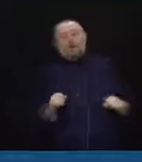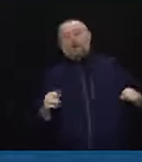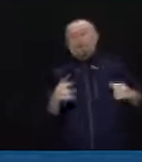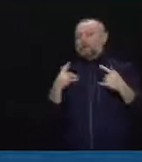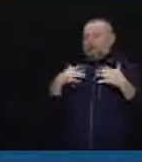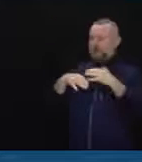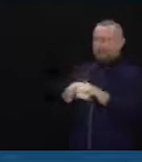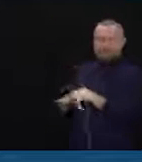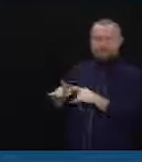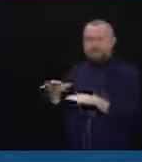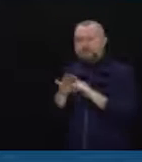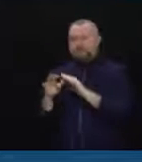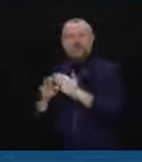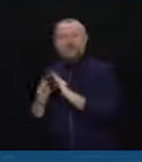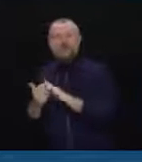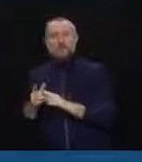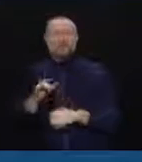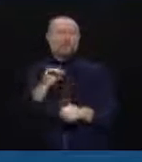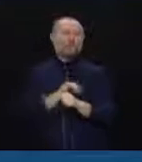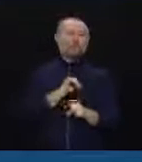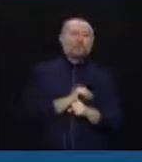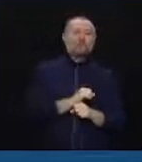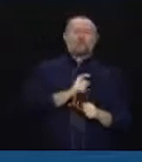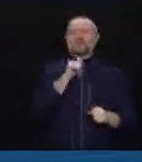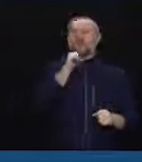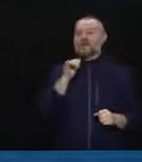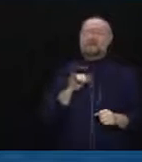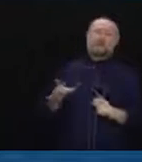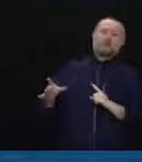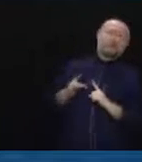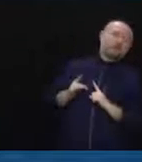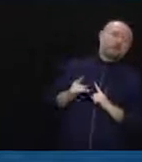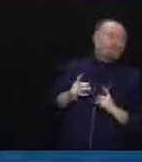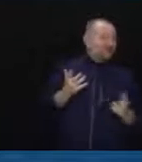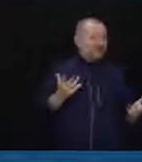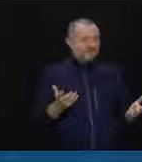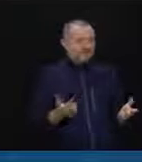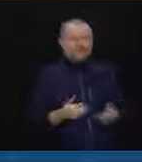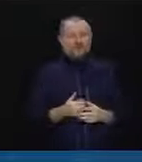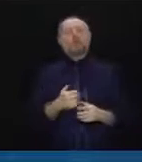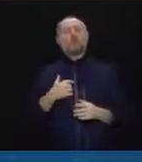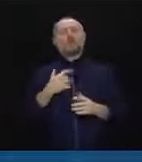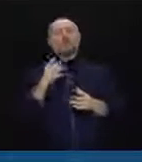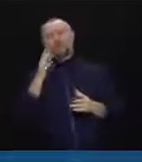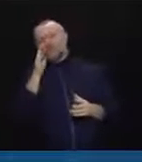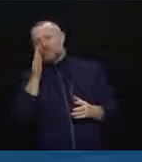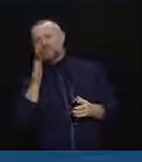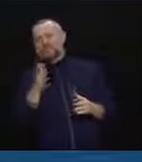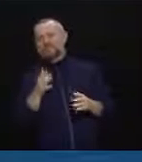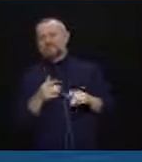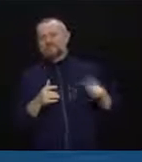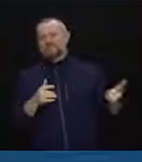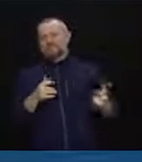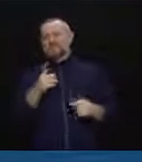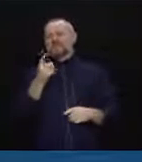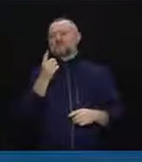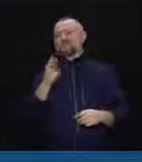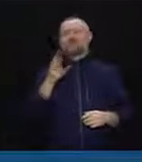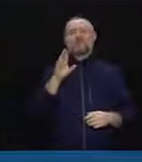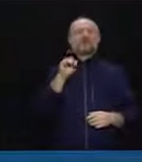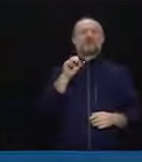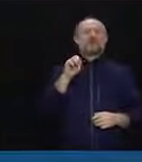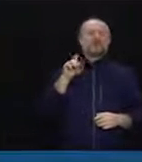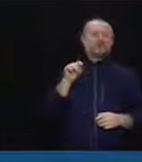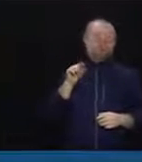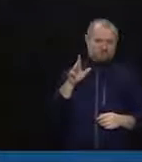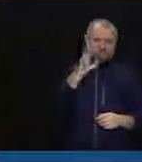that they're not going to contract this virus. And you're going to hear a little bit about this from Dr. Bassett in a couple minutes, but a day doesn't go by where someone